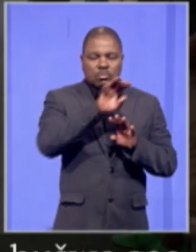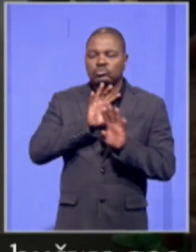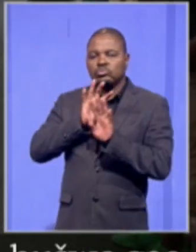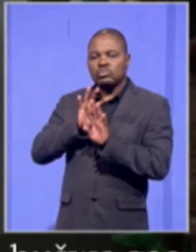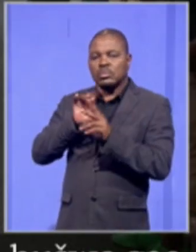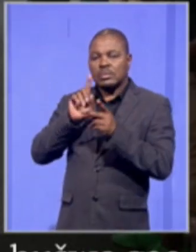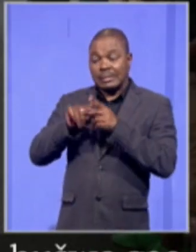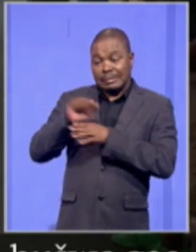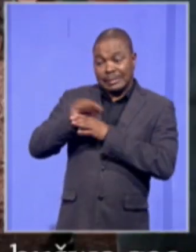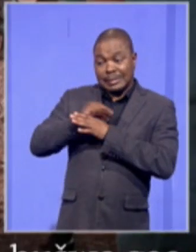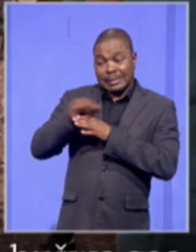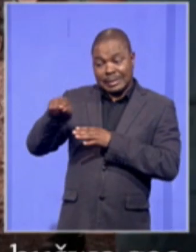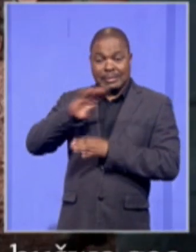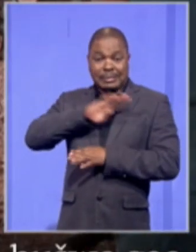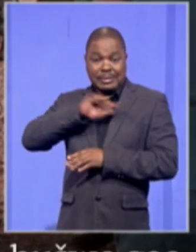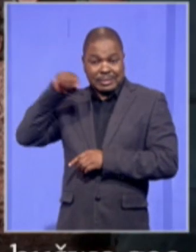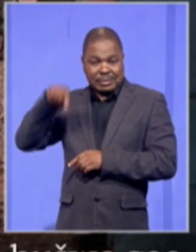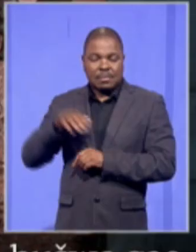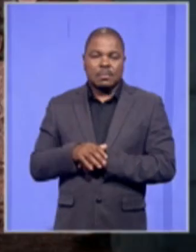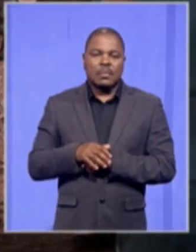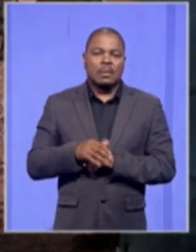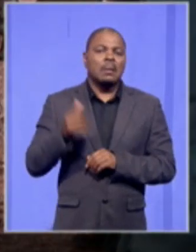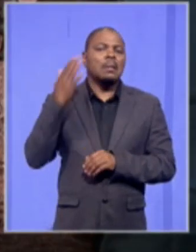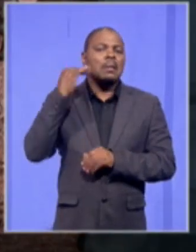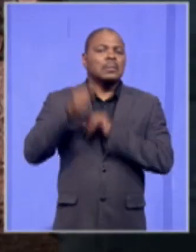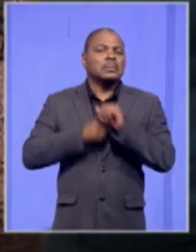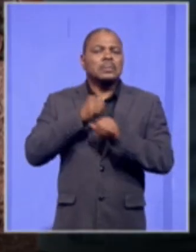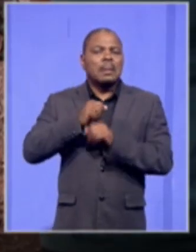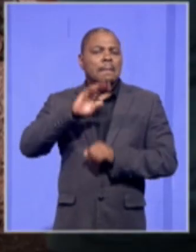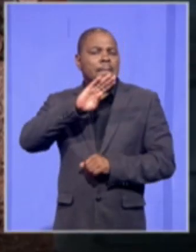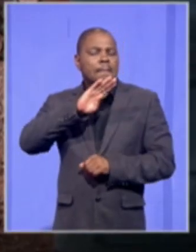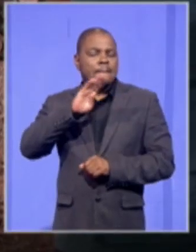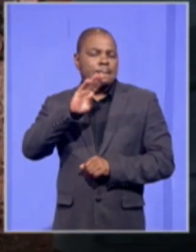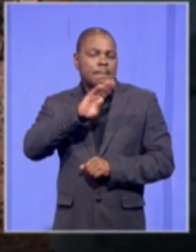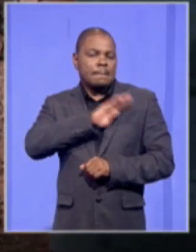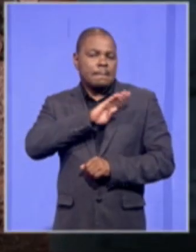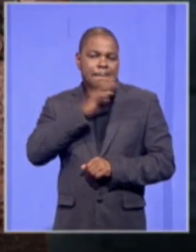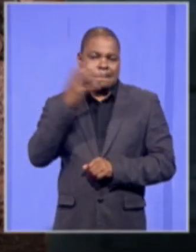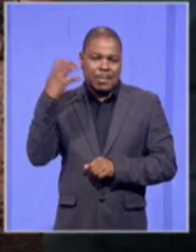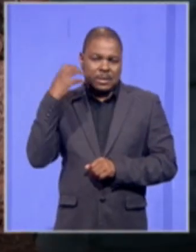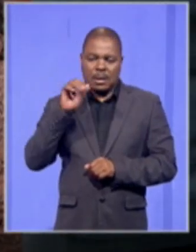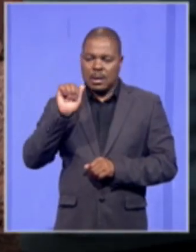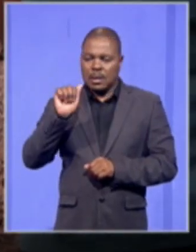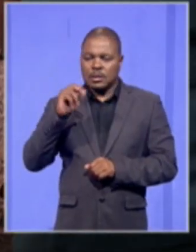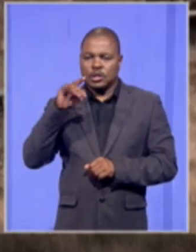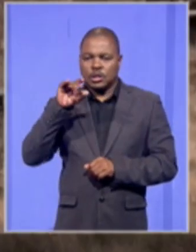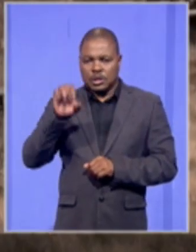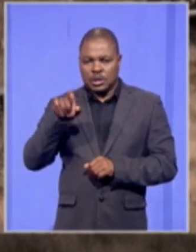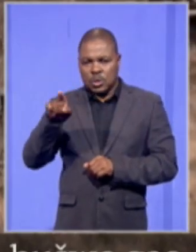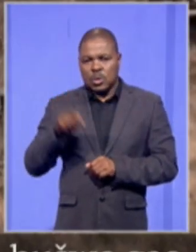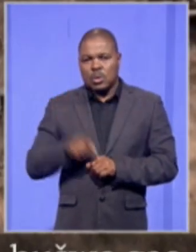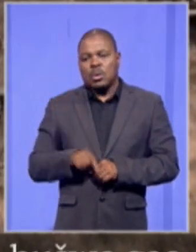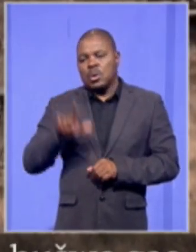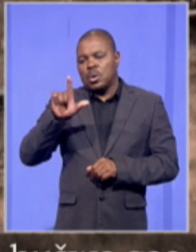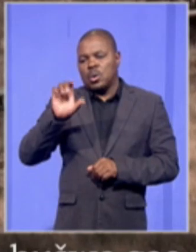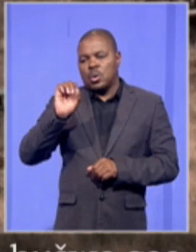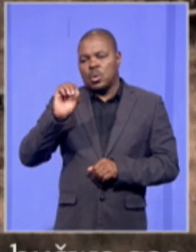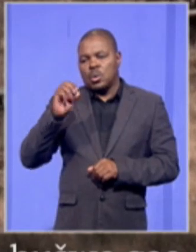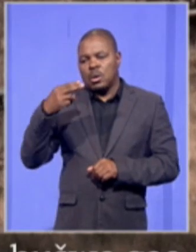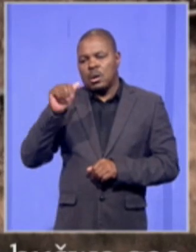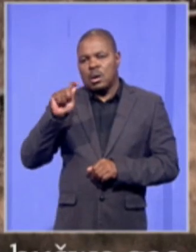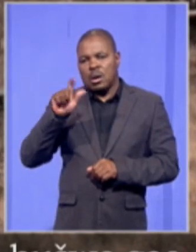katisiwa gone. Ka kgwedi ya Ngwanatsele Ngogola, tona ya masole Angie Motshekga o ne a le kwa lohatla fa masole a na bontsha